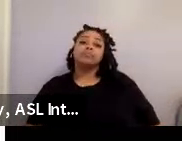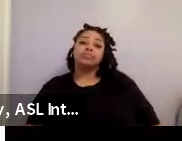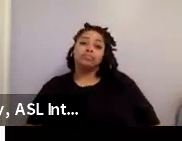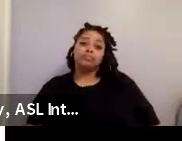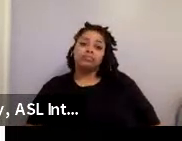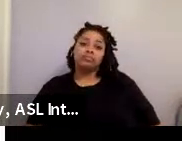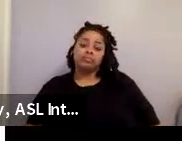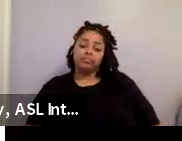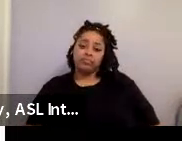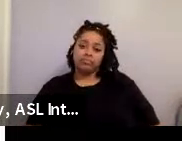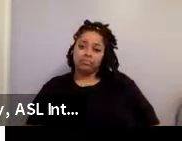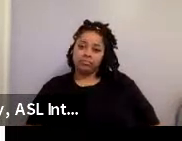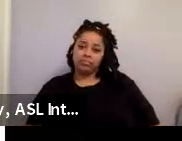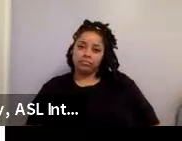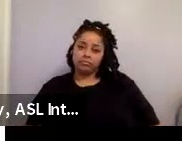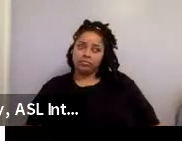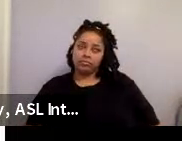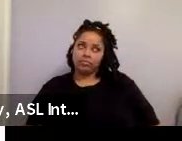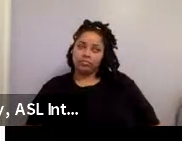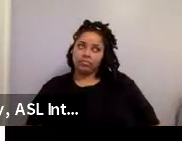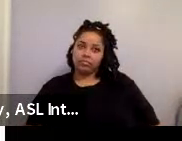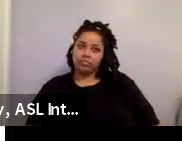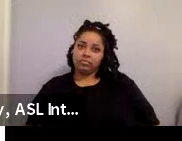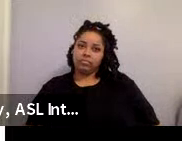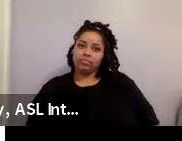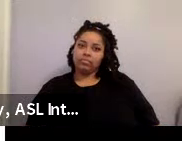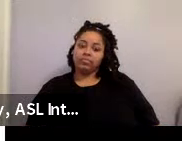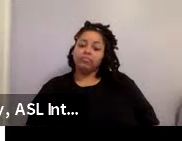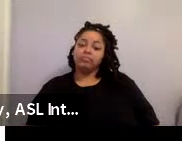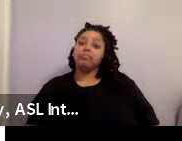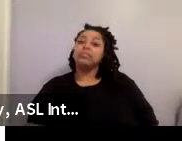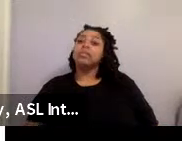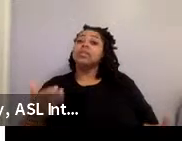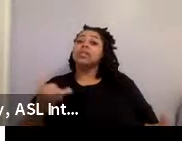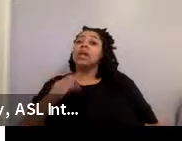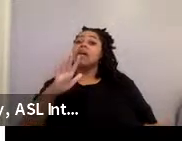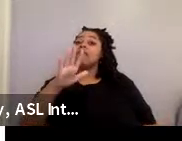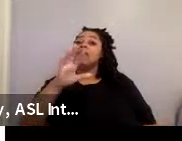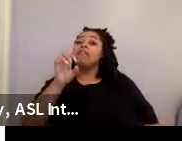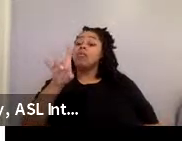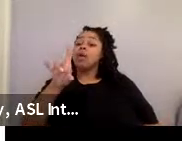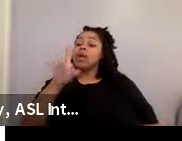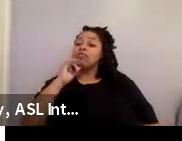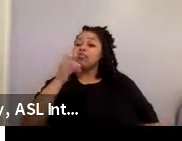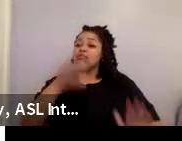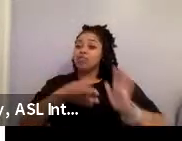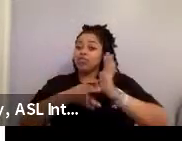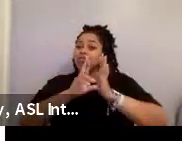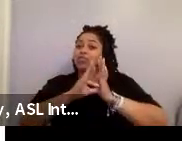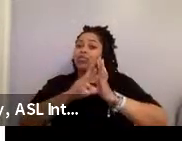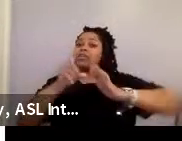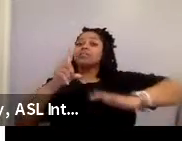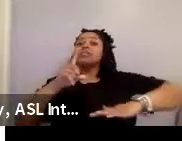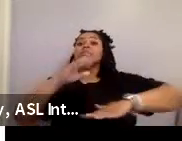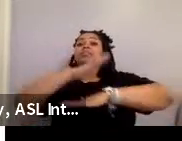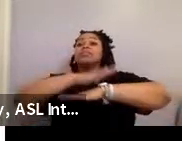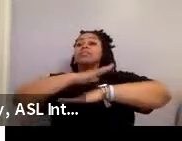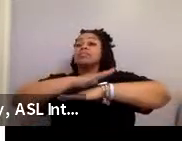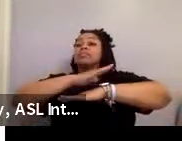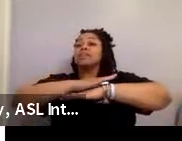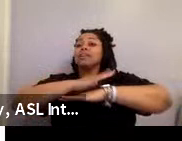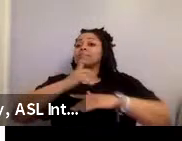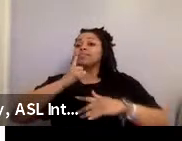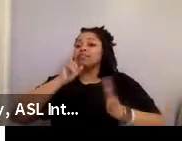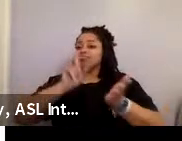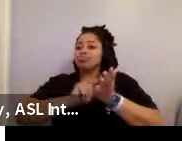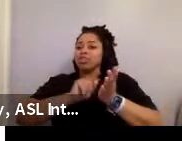Slide 40. So next up for the 508 applicability review is a desktop printer. Here on